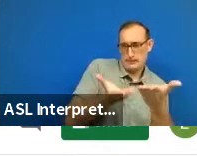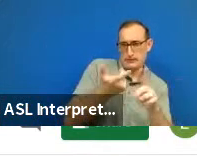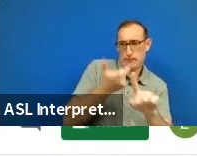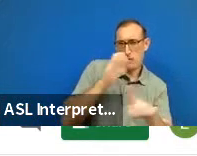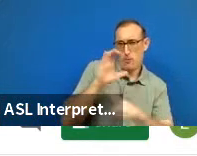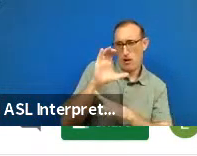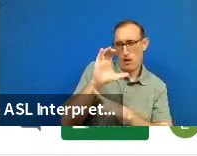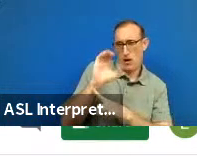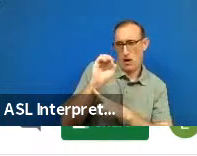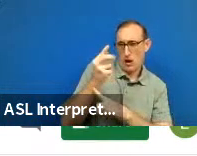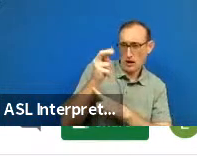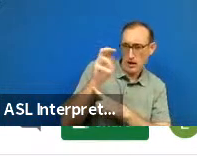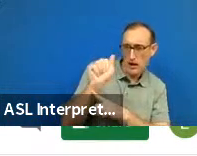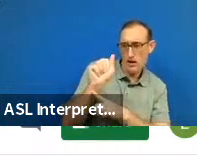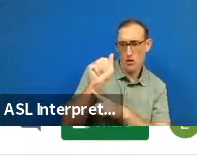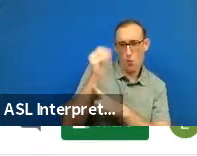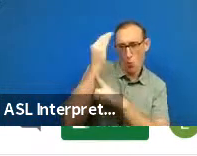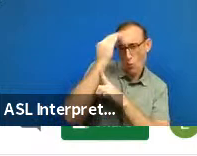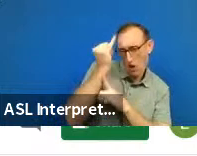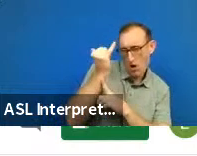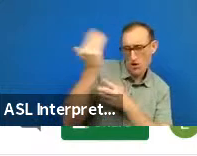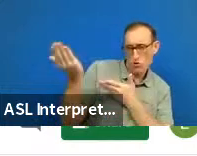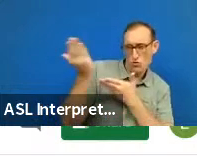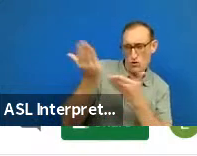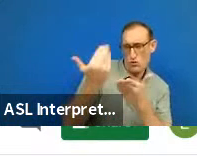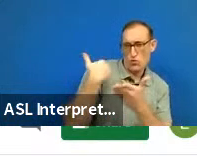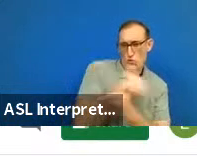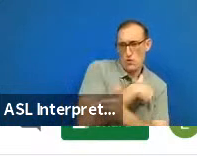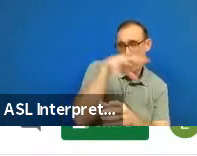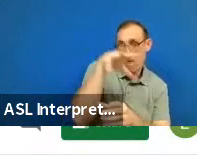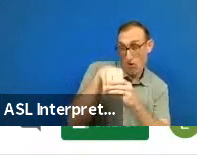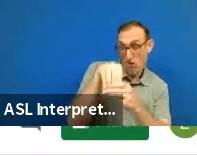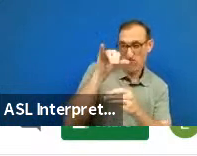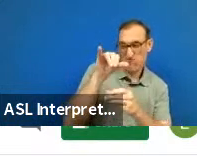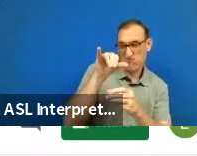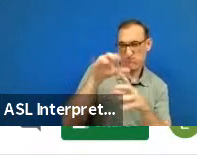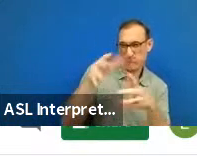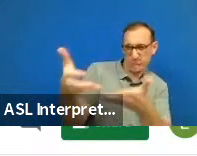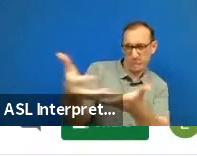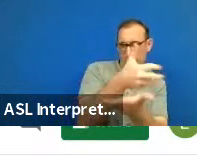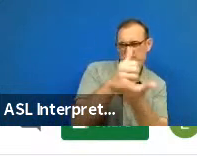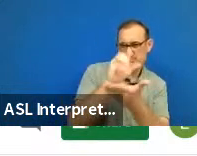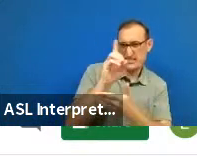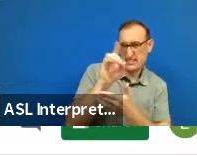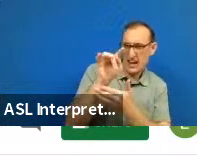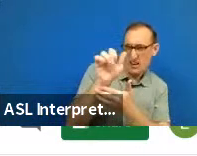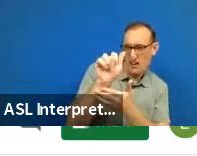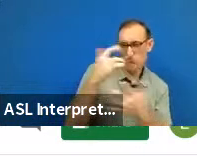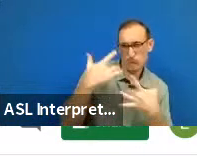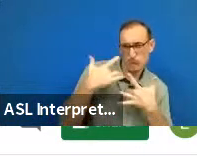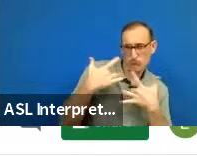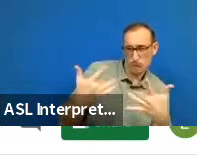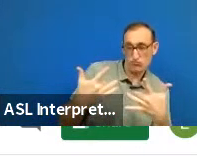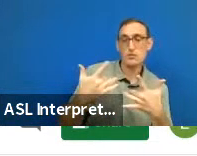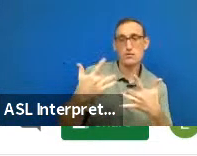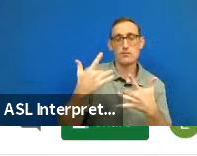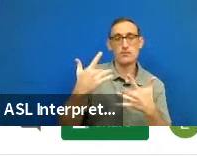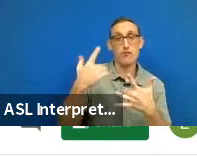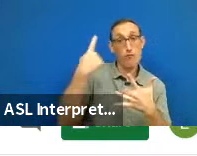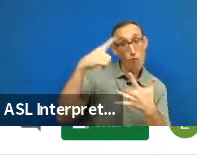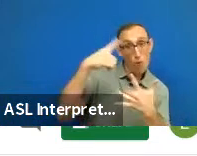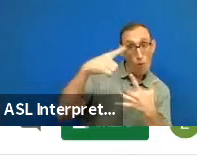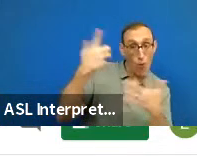by Cognia, and it all dealt with those who were attending our meetings or watching our